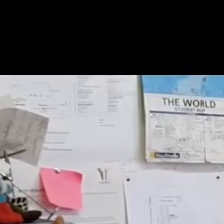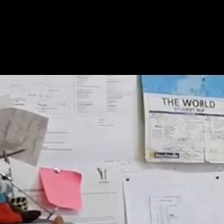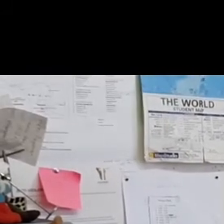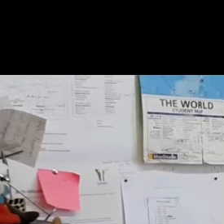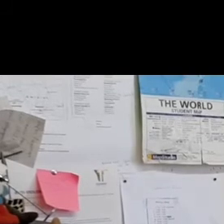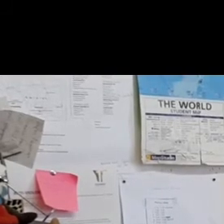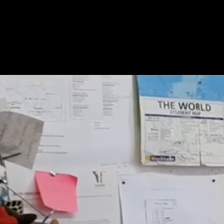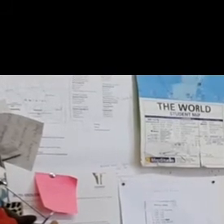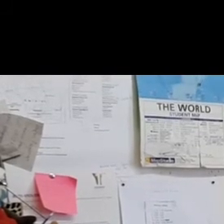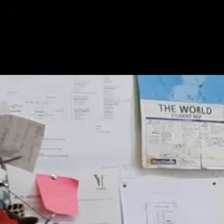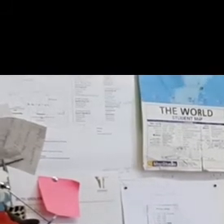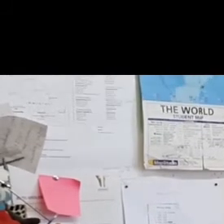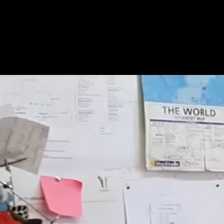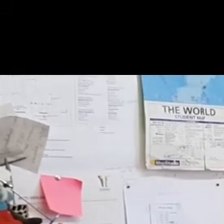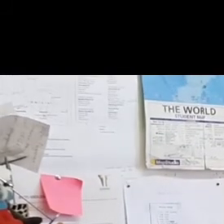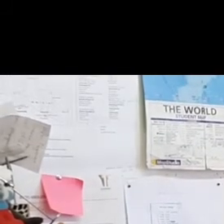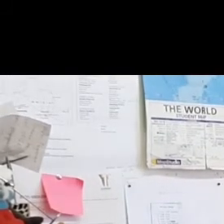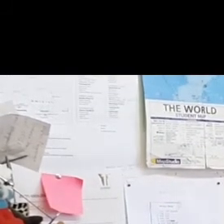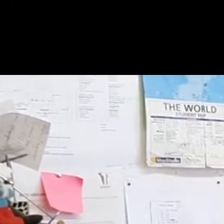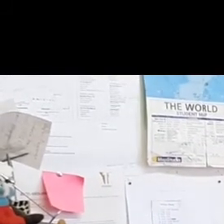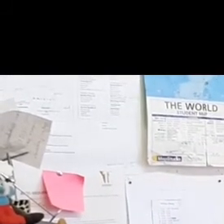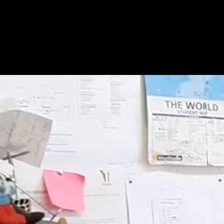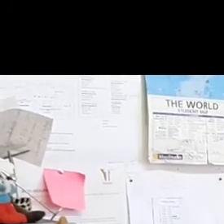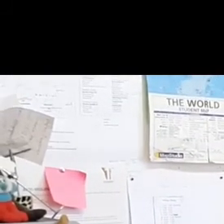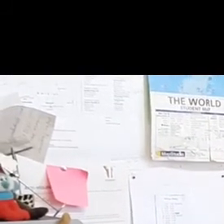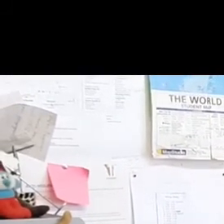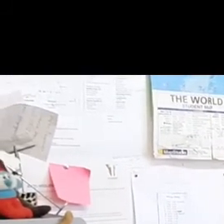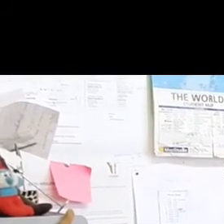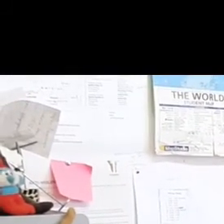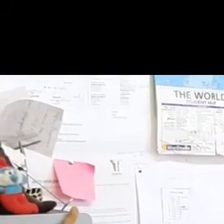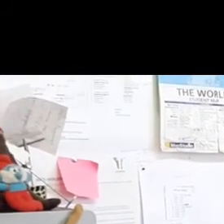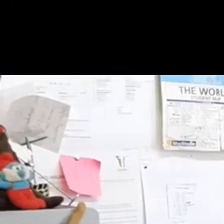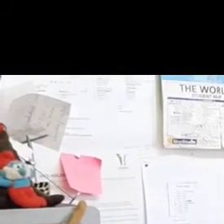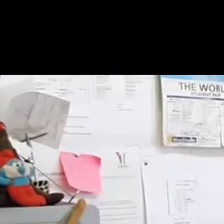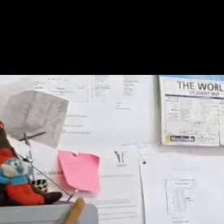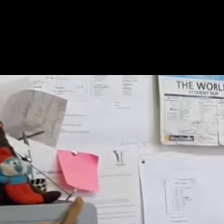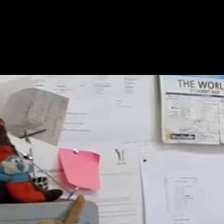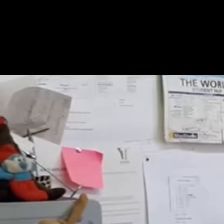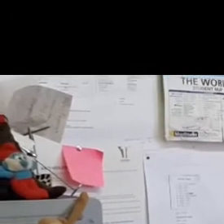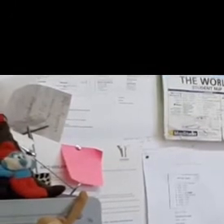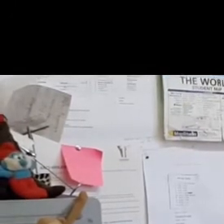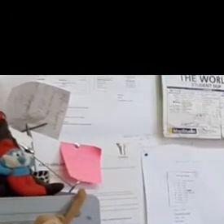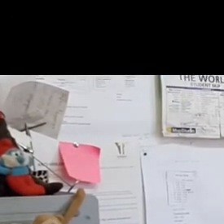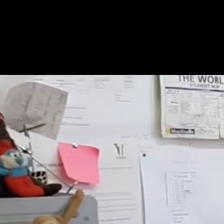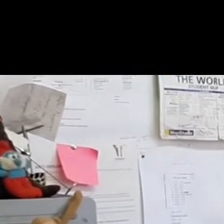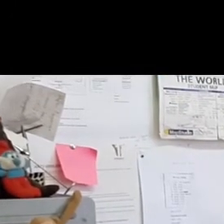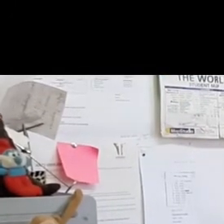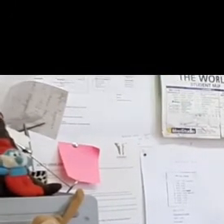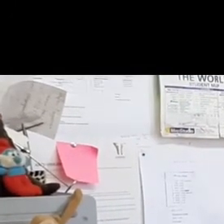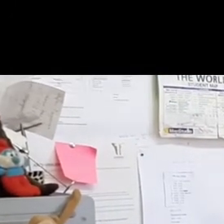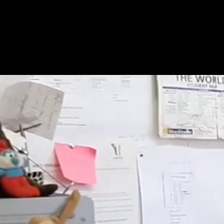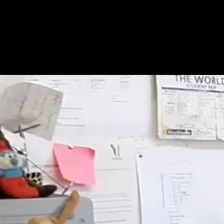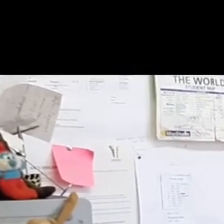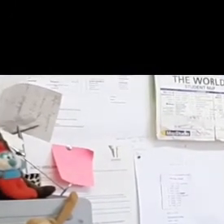on revision, which is good because the learners were gone for a long time. But as these grades will come